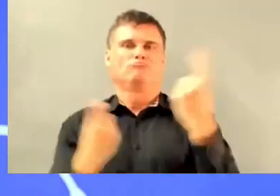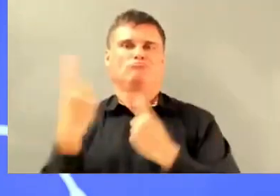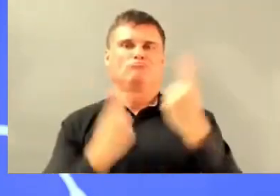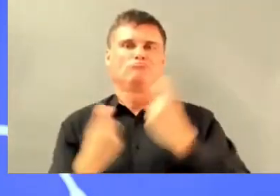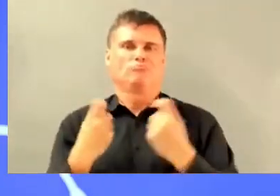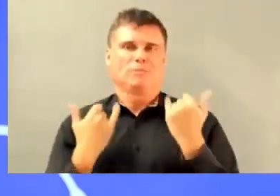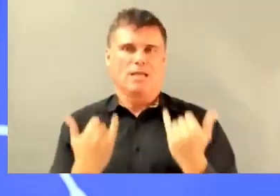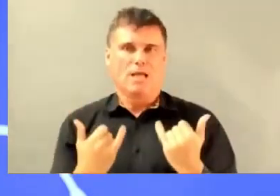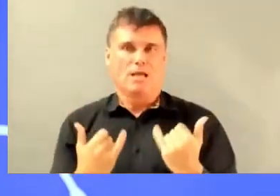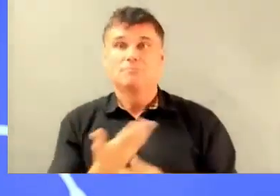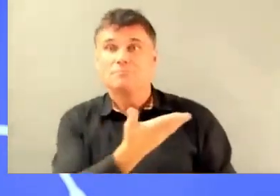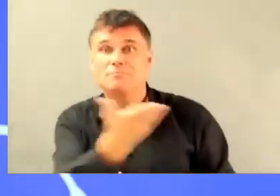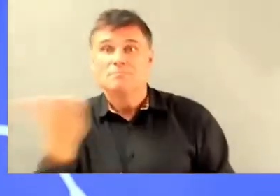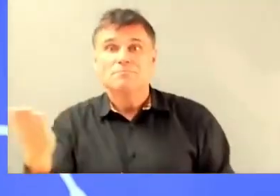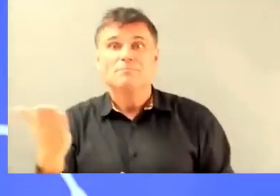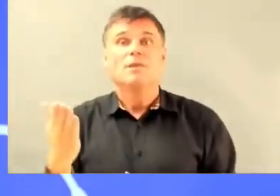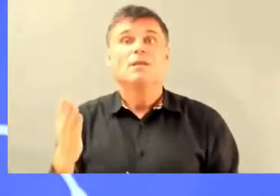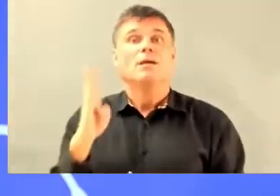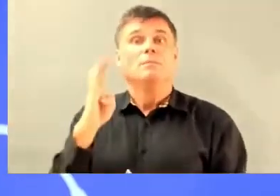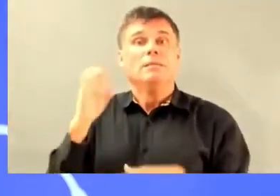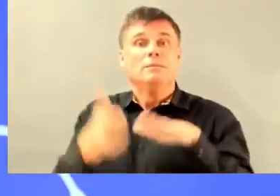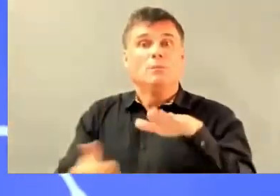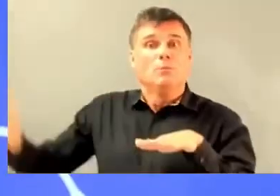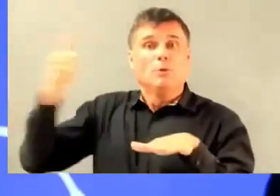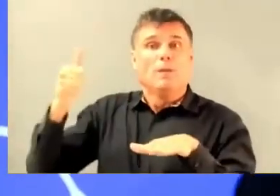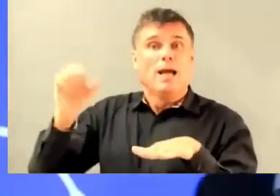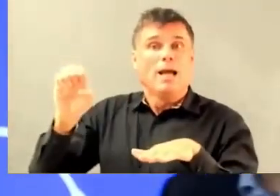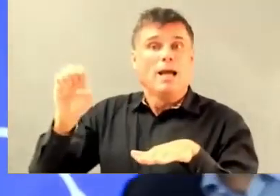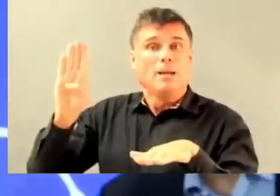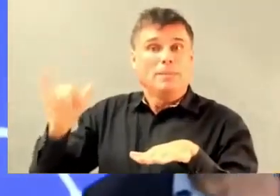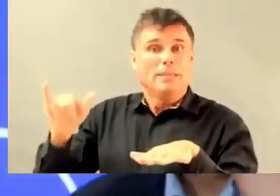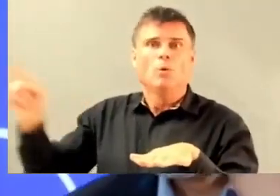back to the podium, and we look forward to taking media questions.